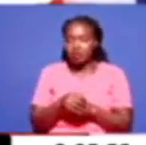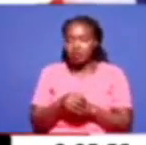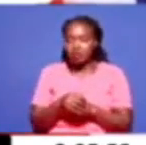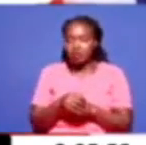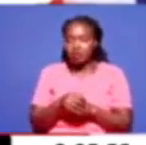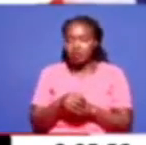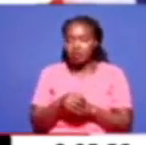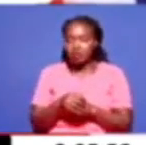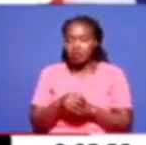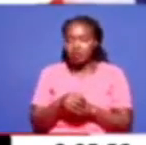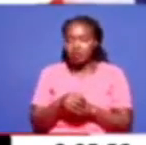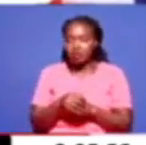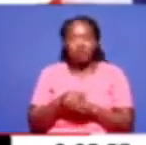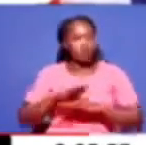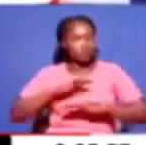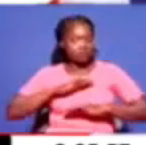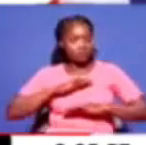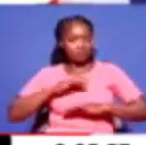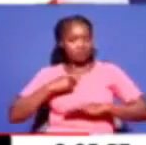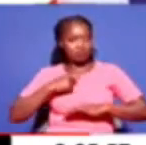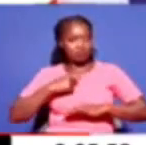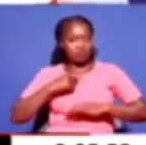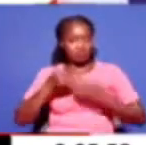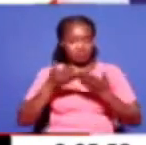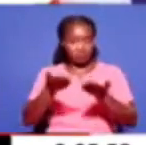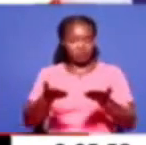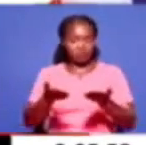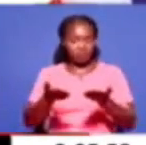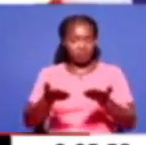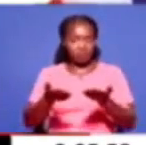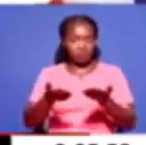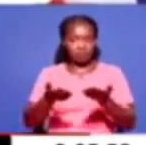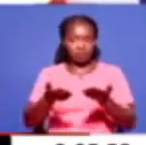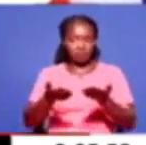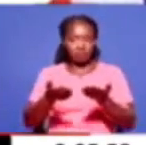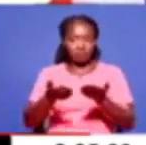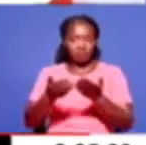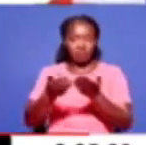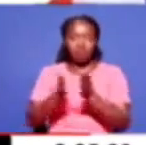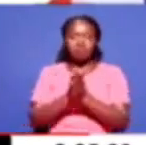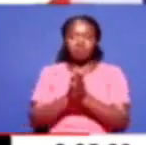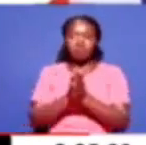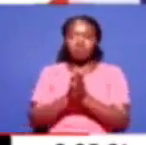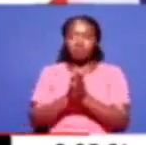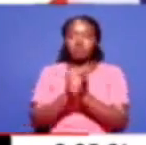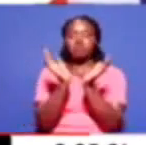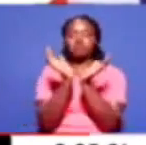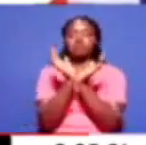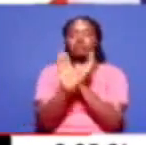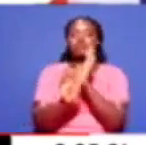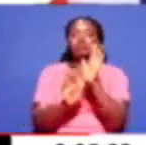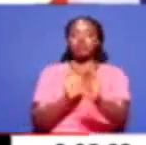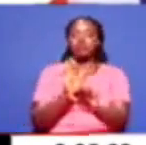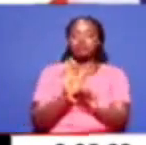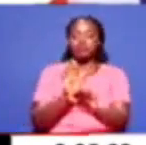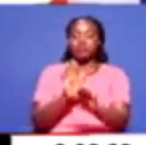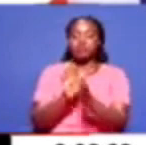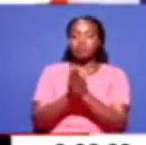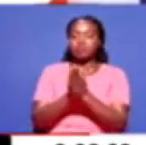And it was enough for me to have been there at Uhuru Park, at Nyayo Stadium, and at